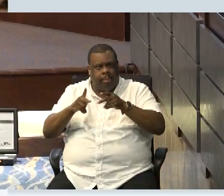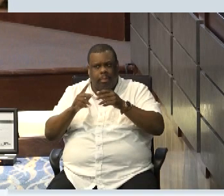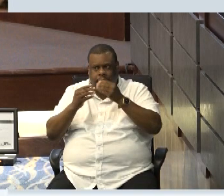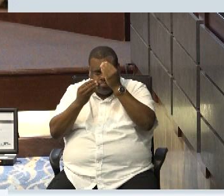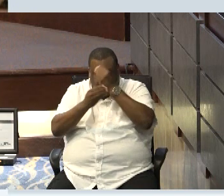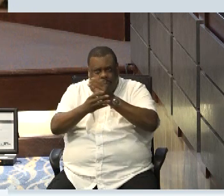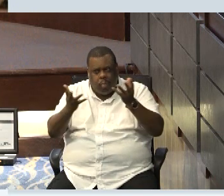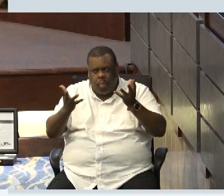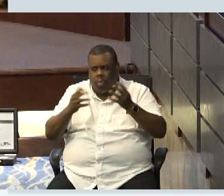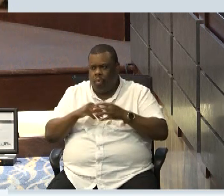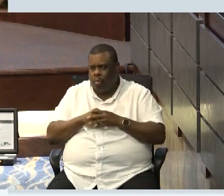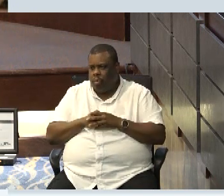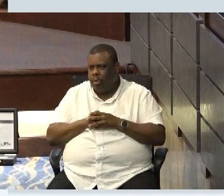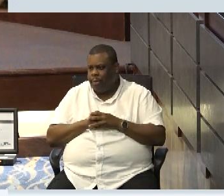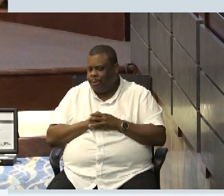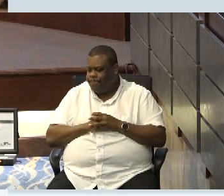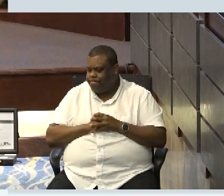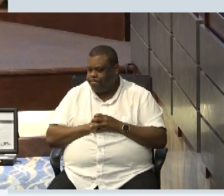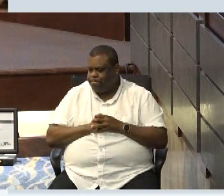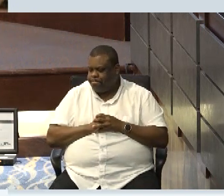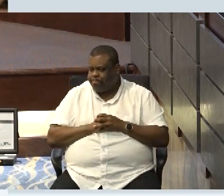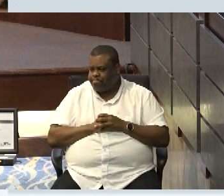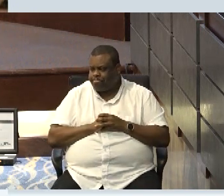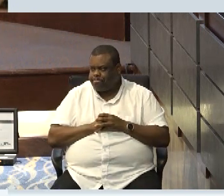what the RFQ is accomplishing for us.